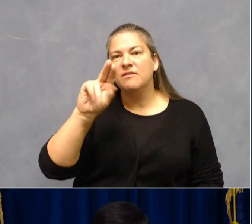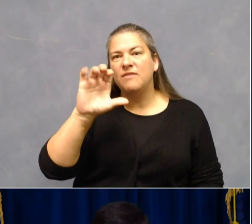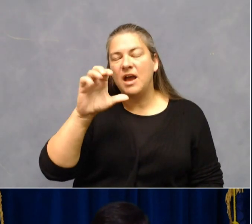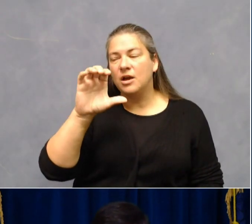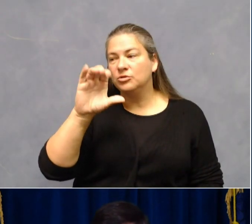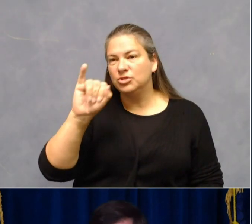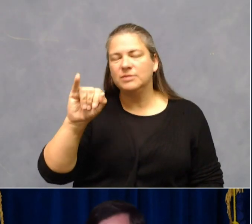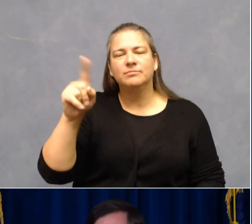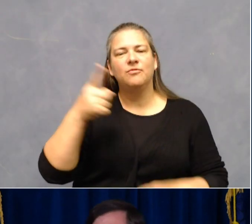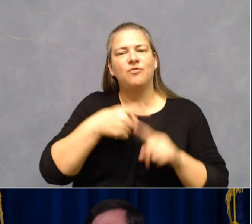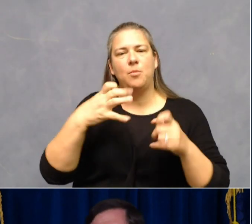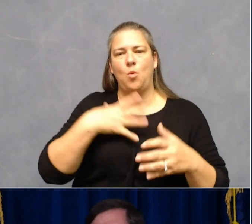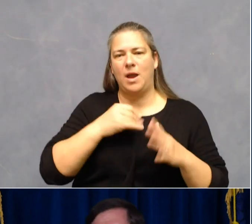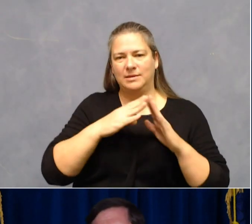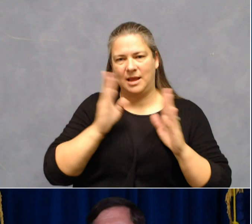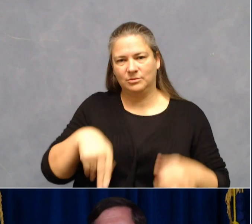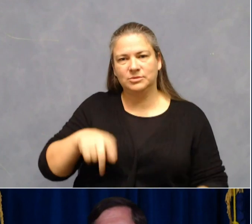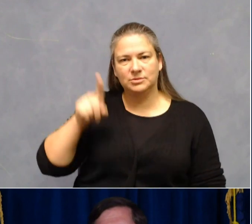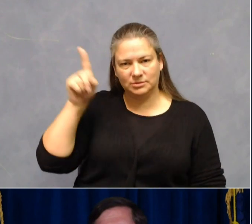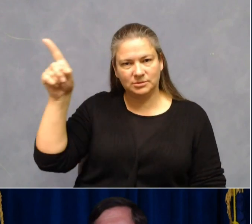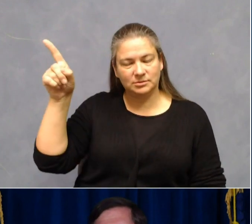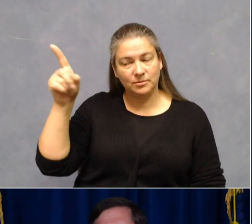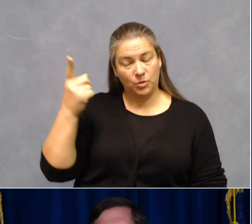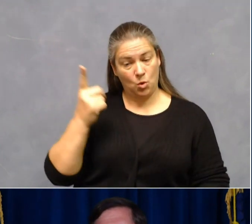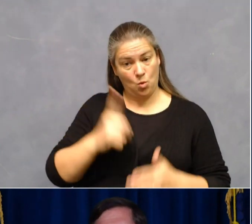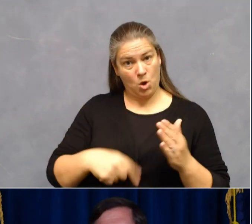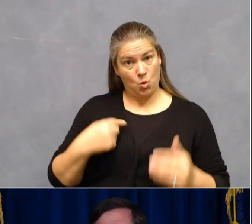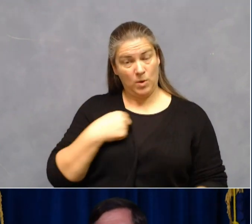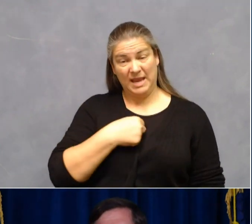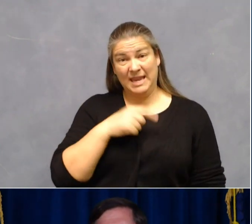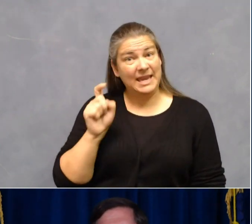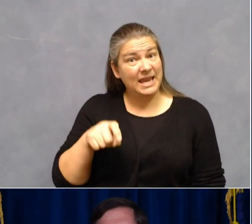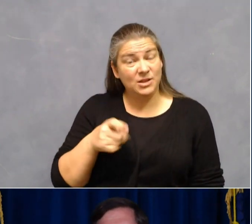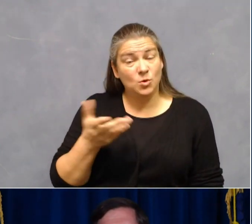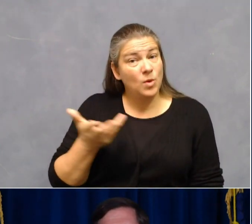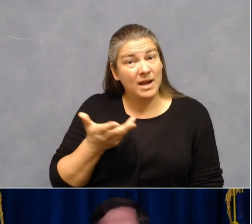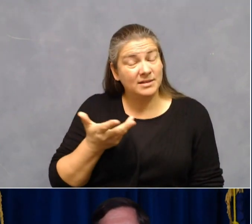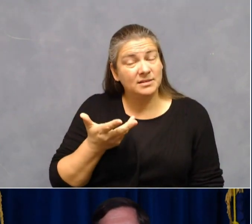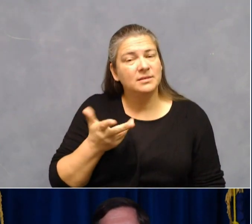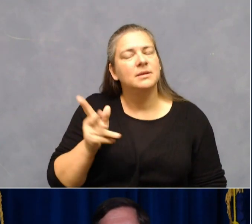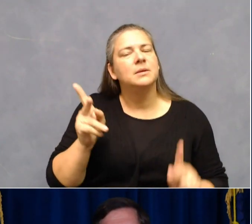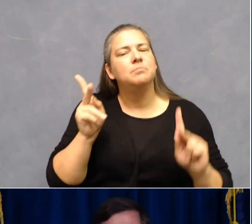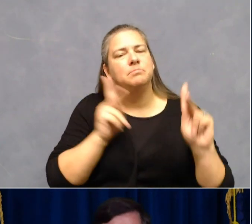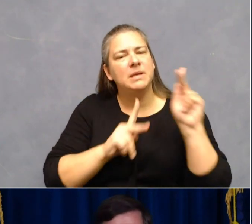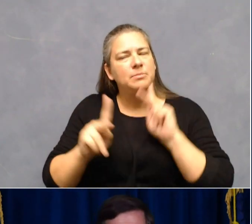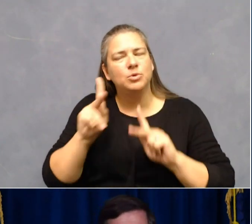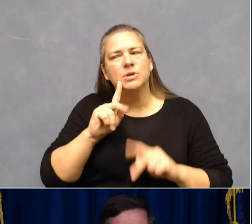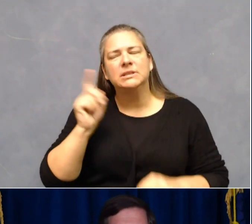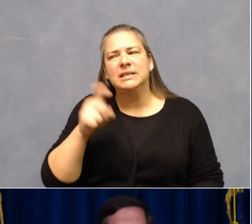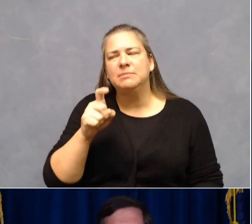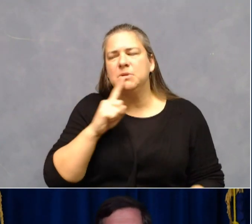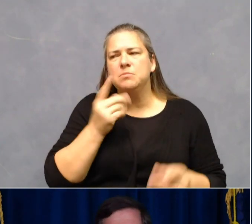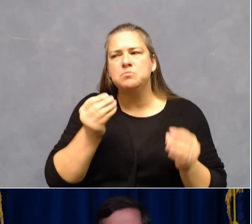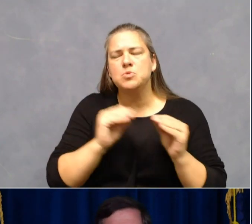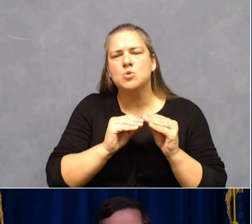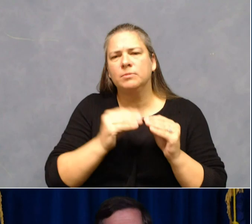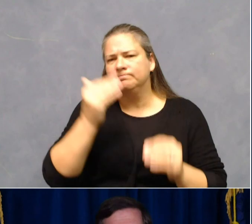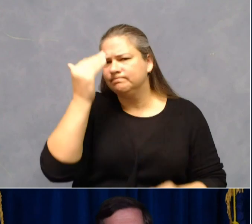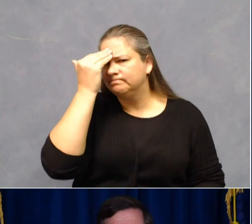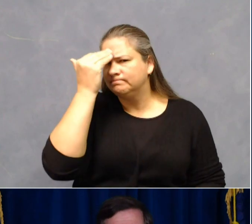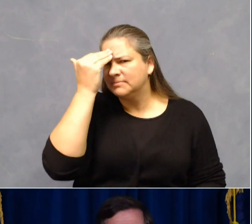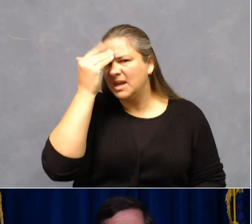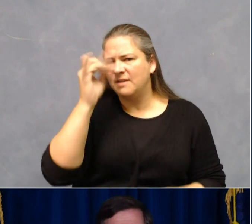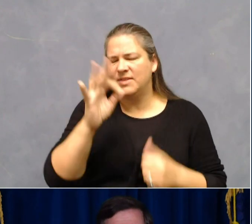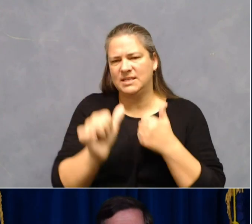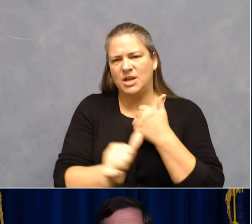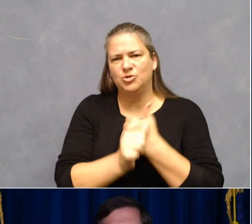House. And what we need in the very least is for people to be a lot more cognizant of the danger of